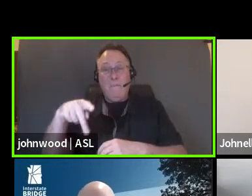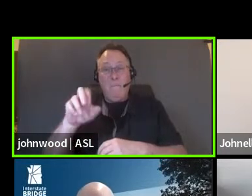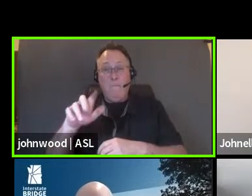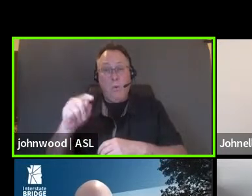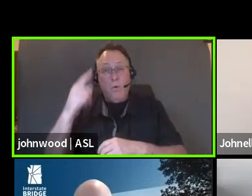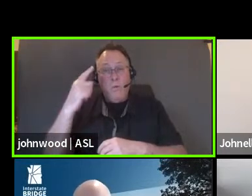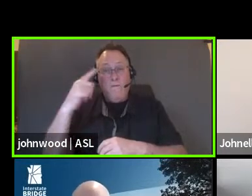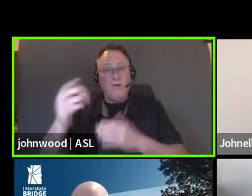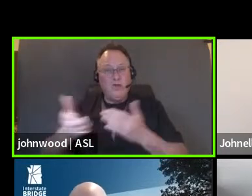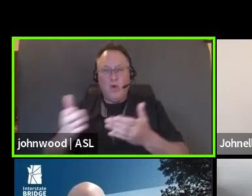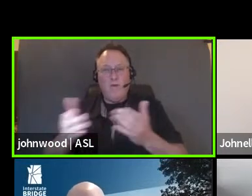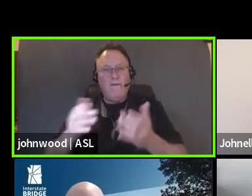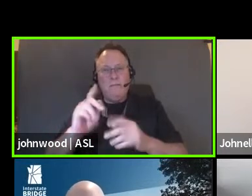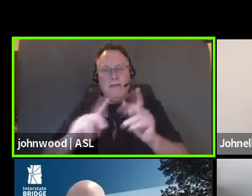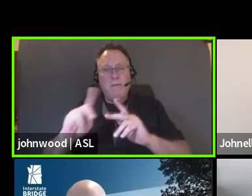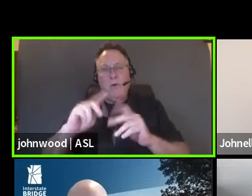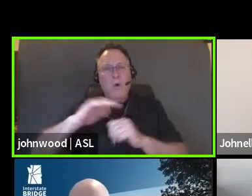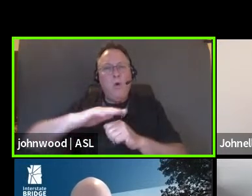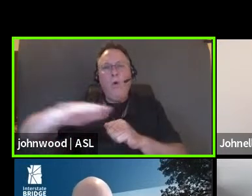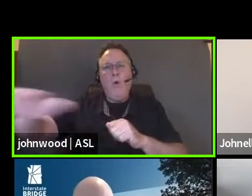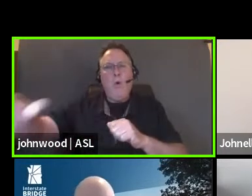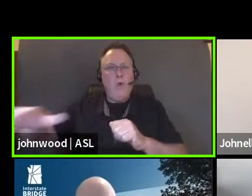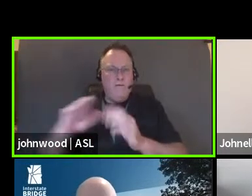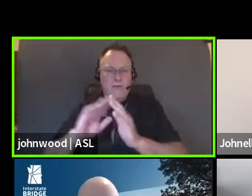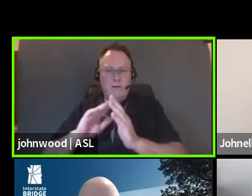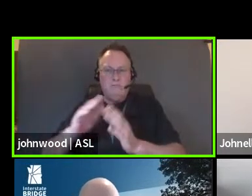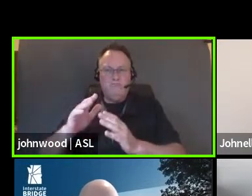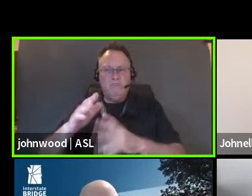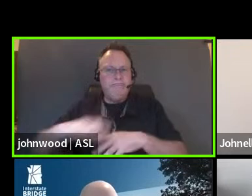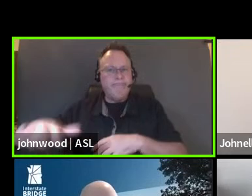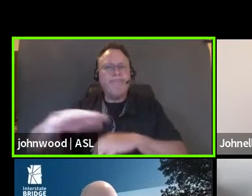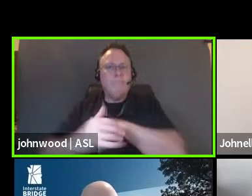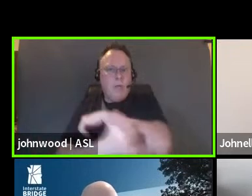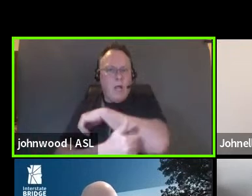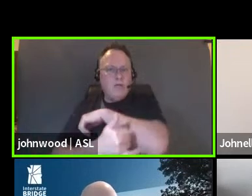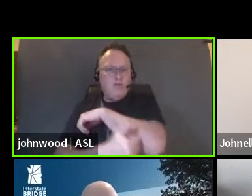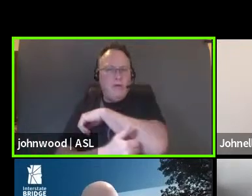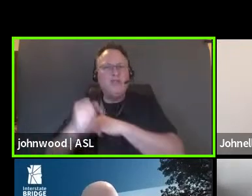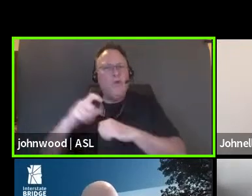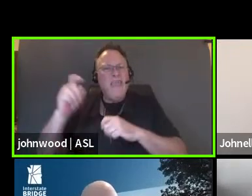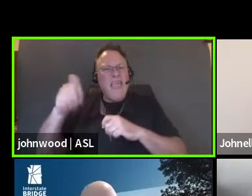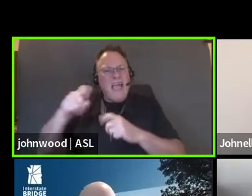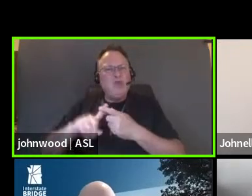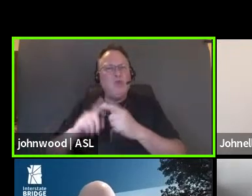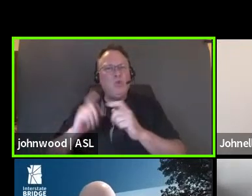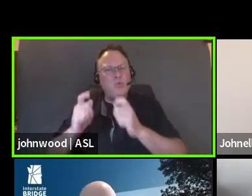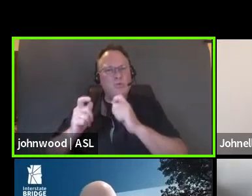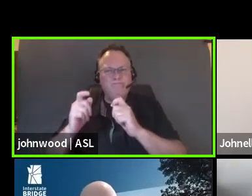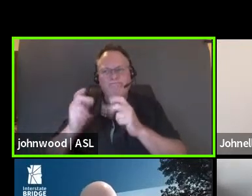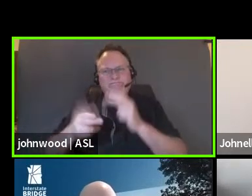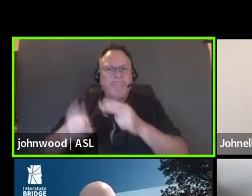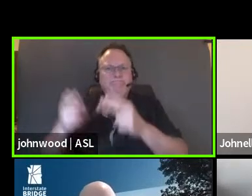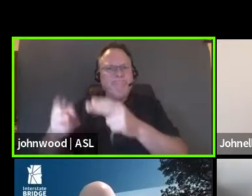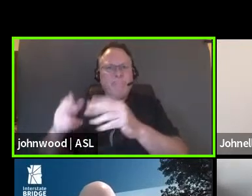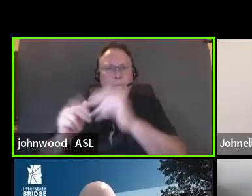all over the country. And so they had to hastily build everything.